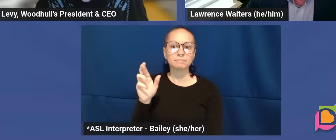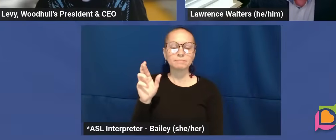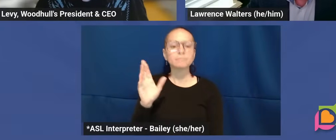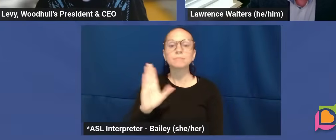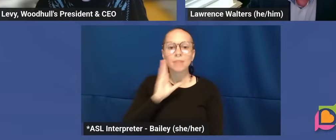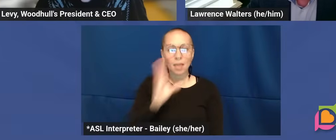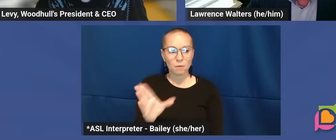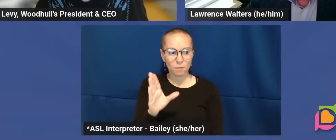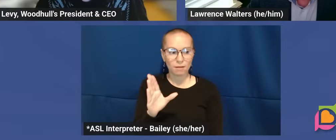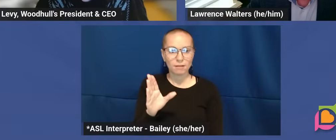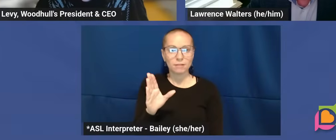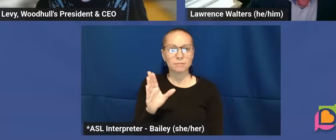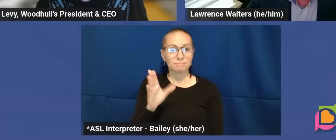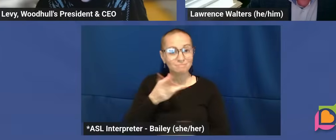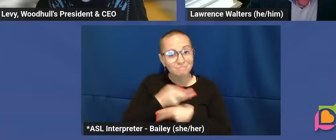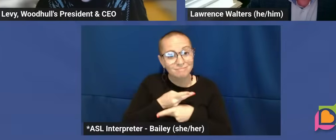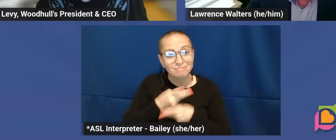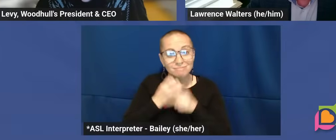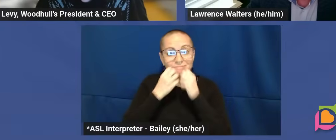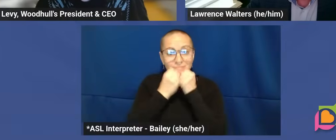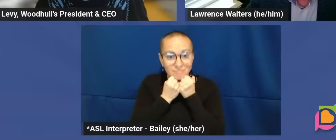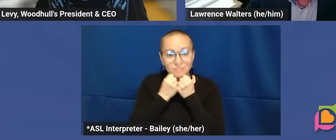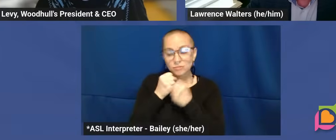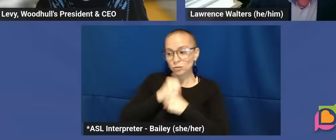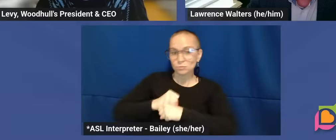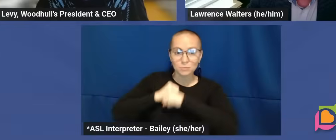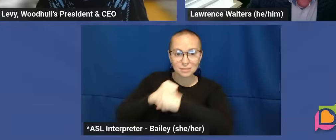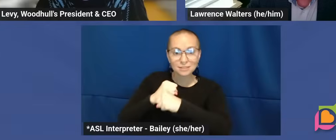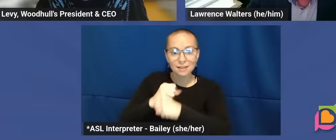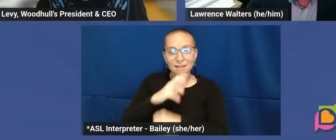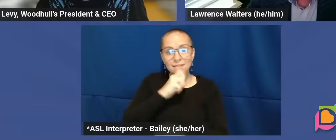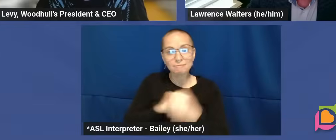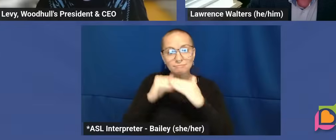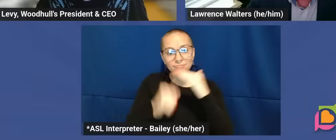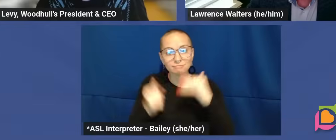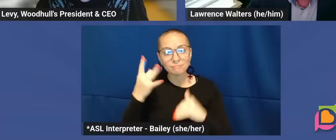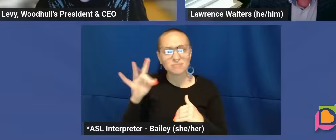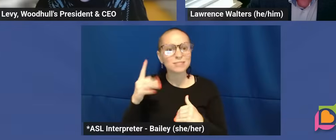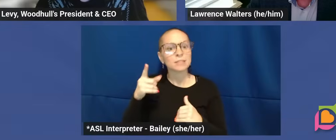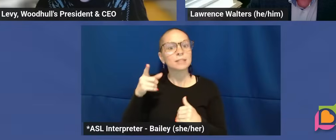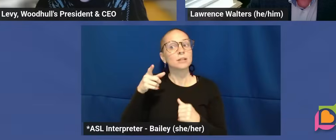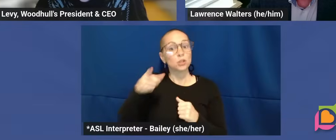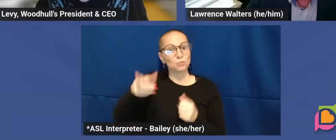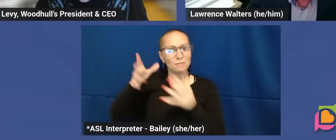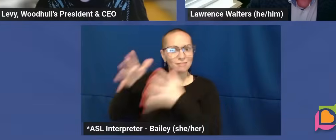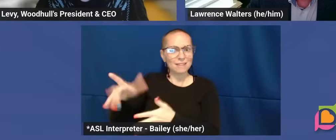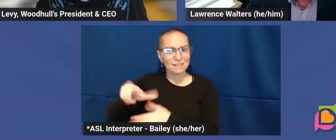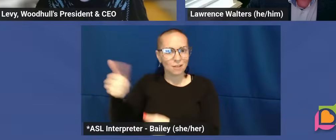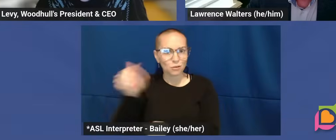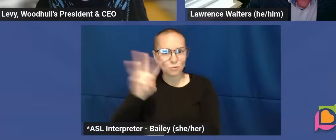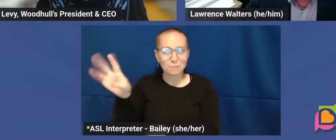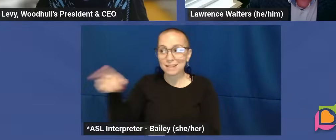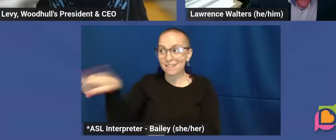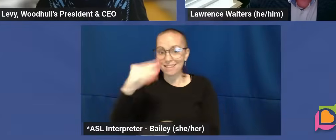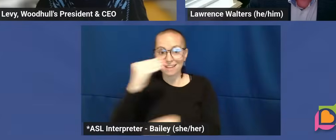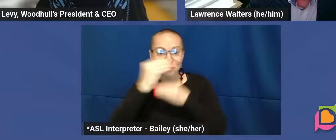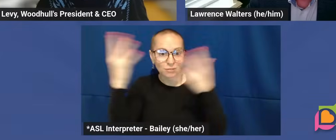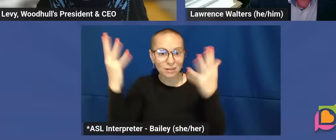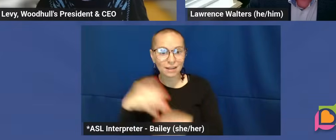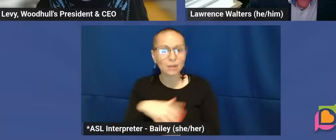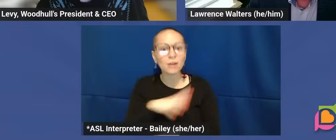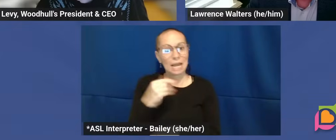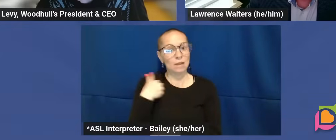do take care to protect minors, you only leave the sites that don't care. And that's what